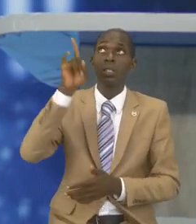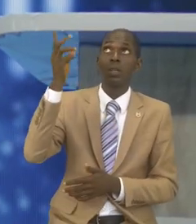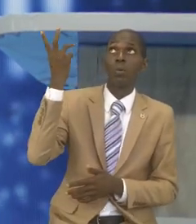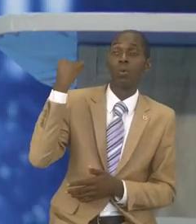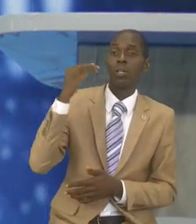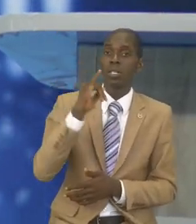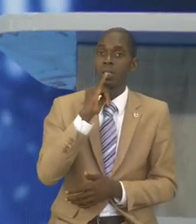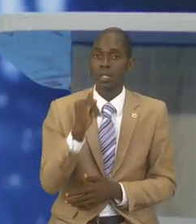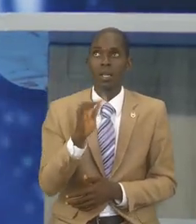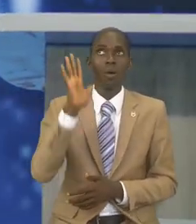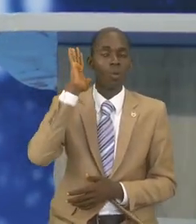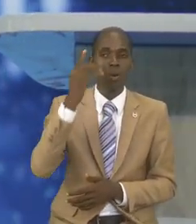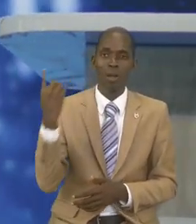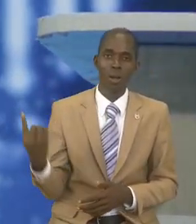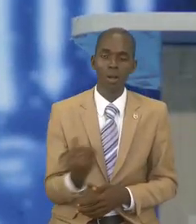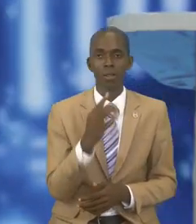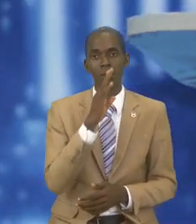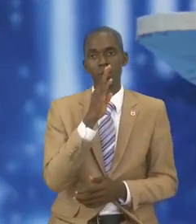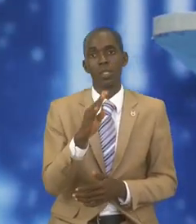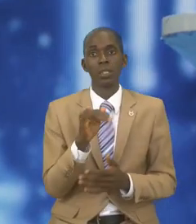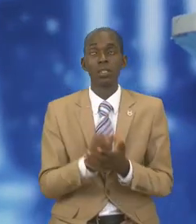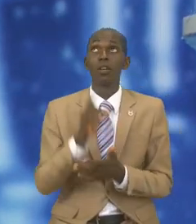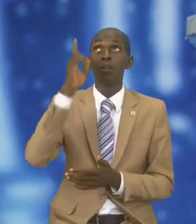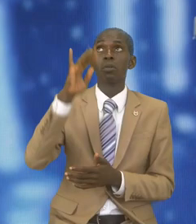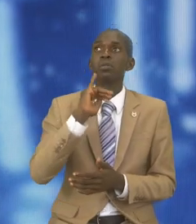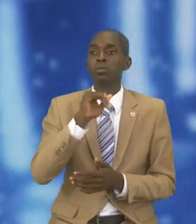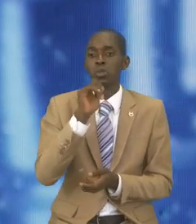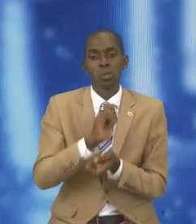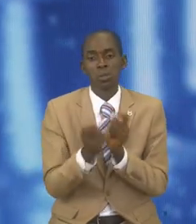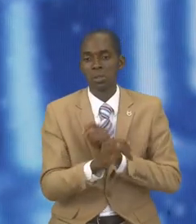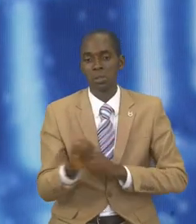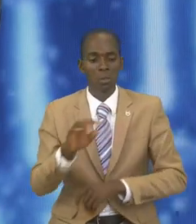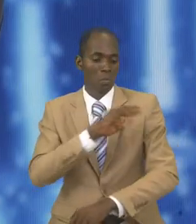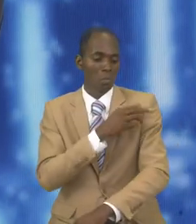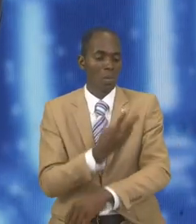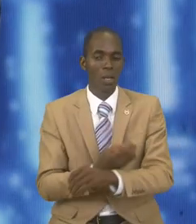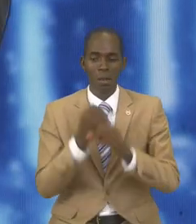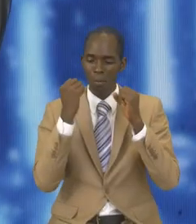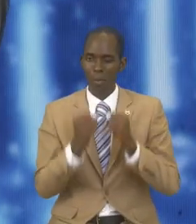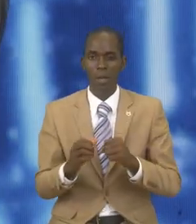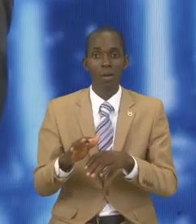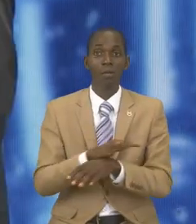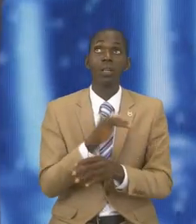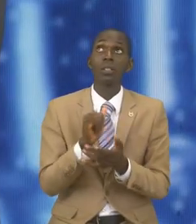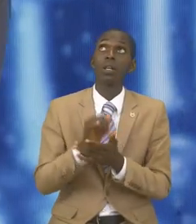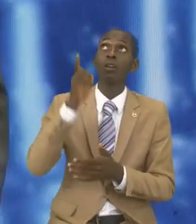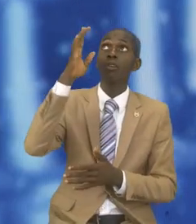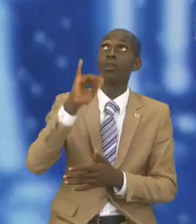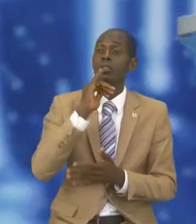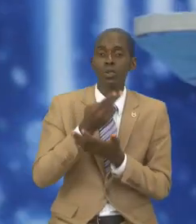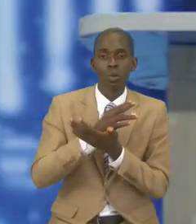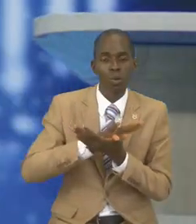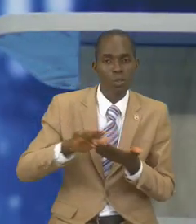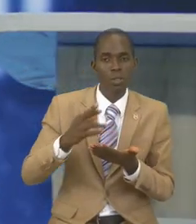God will ever be, that God is unchanging, is mighty and powerful, that God is holy and